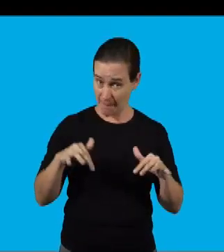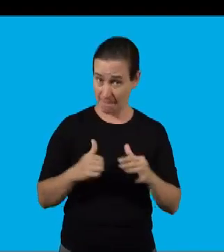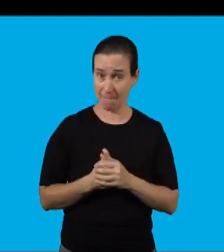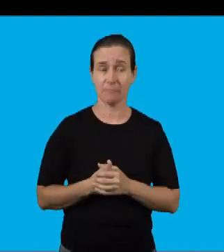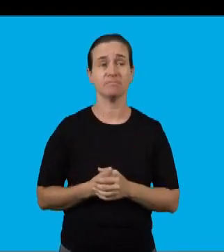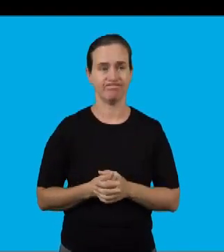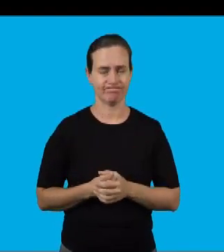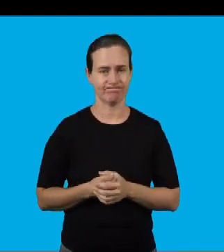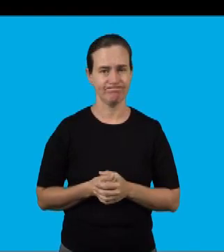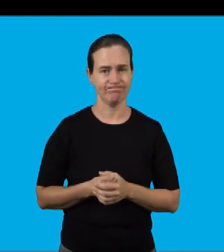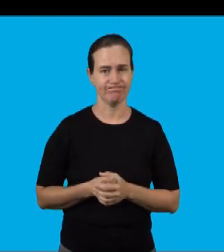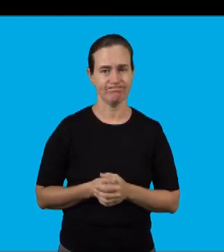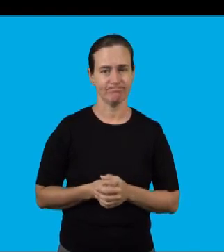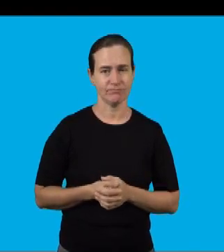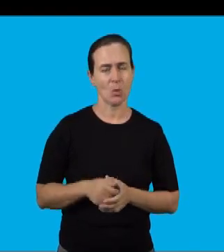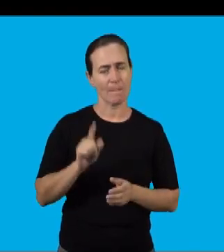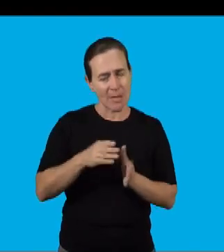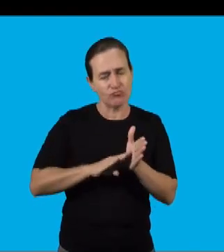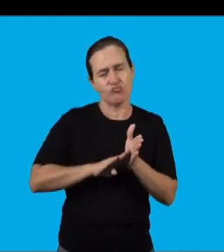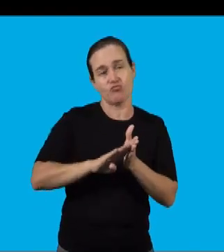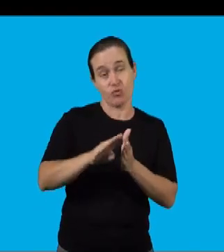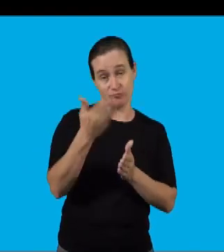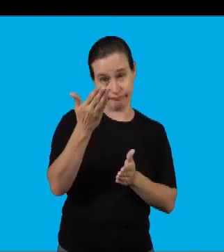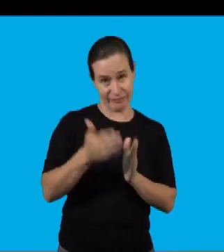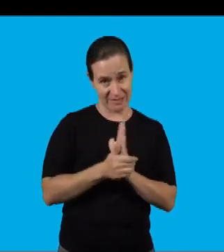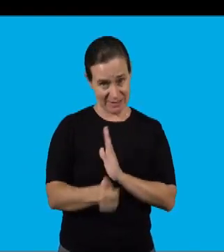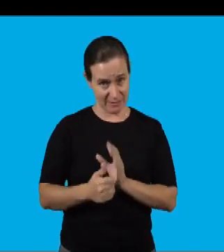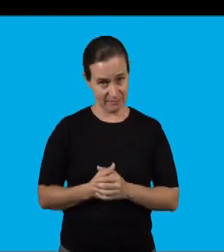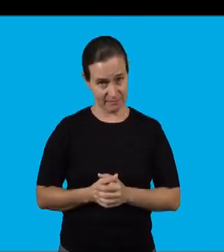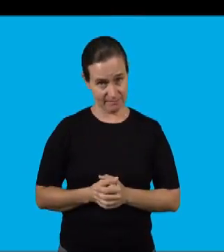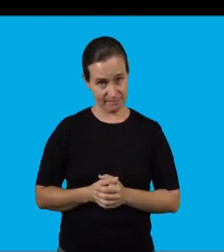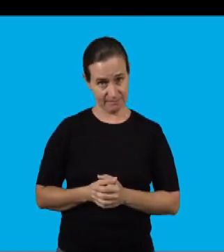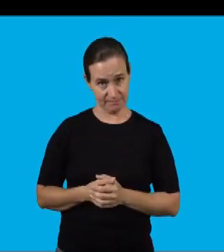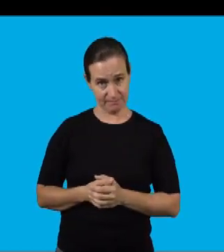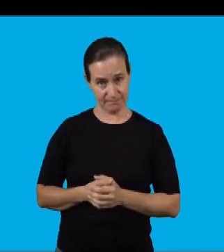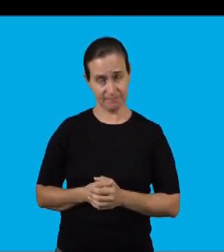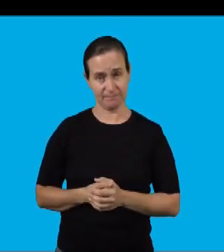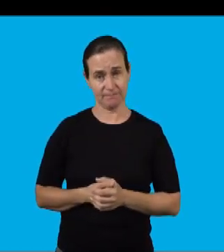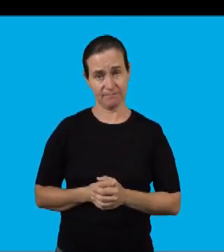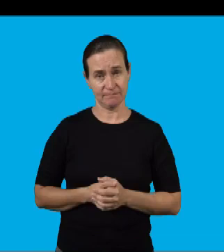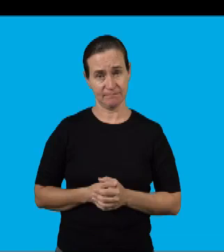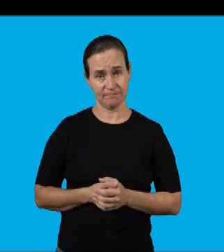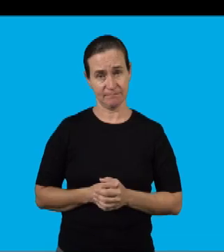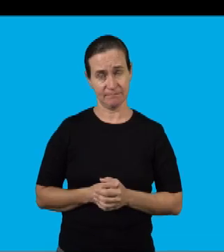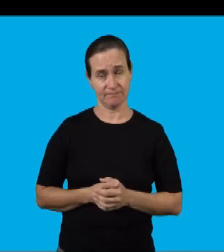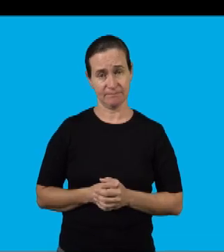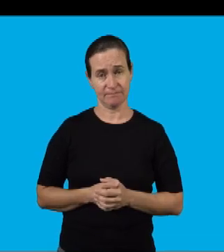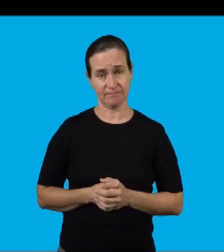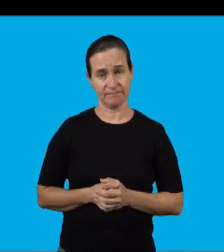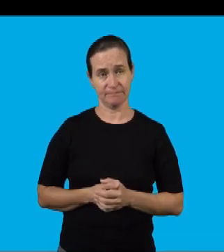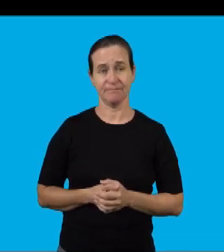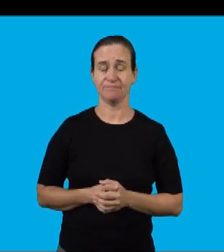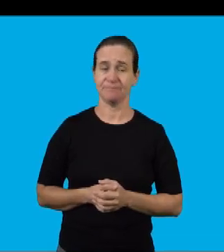in the exam. Make sure that you keep on improving these skills when you are practicing.